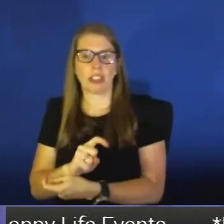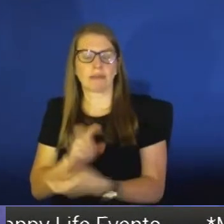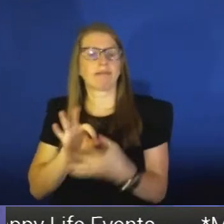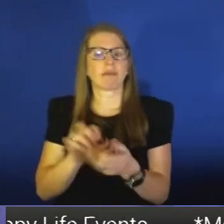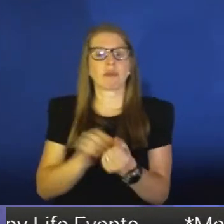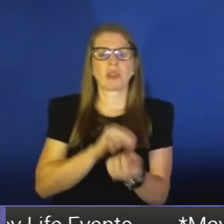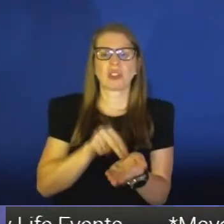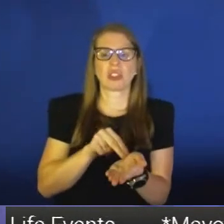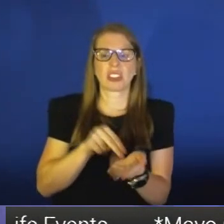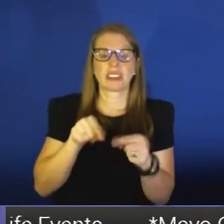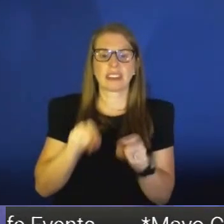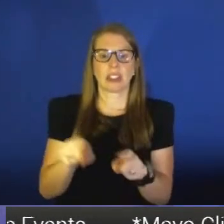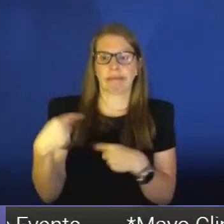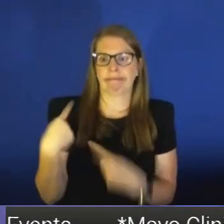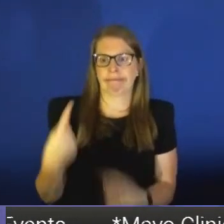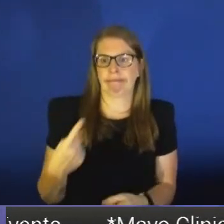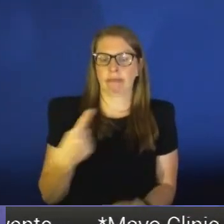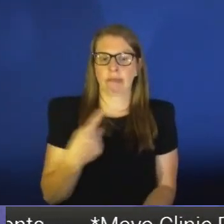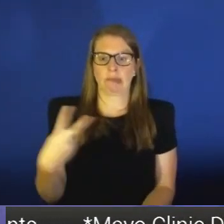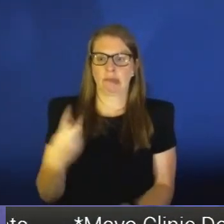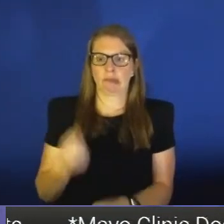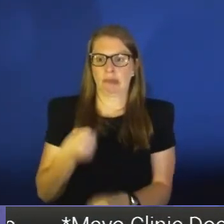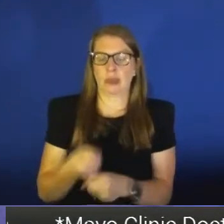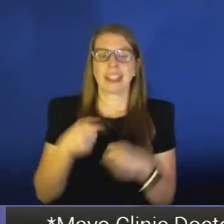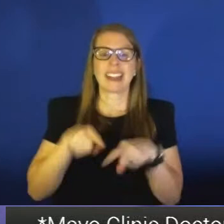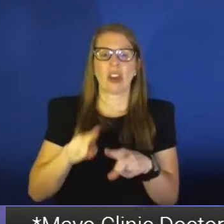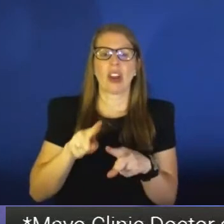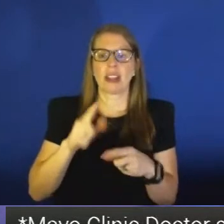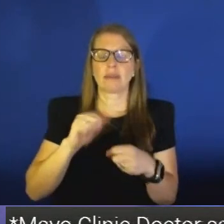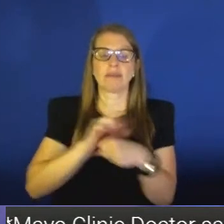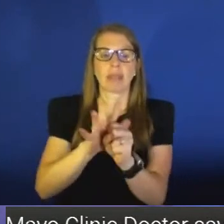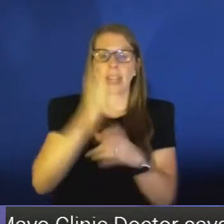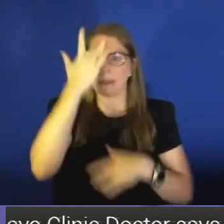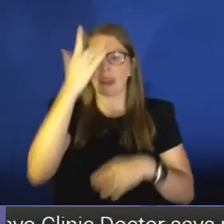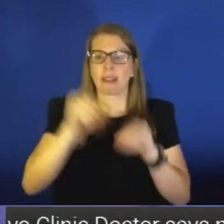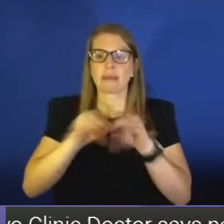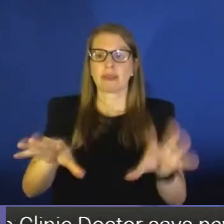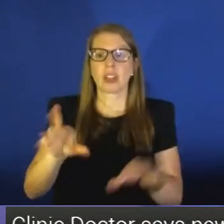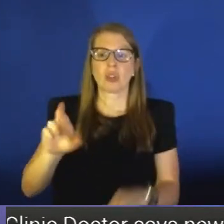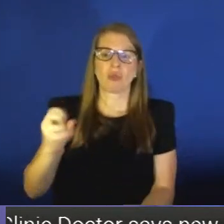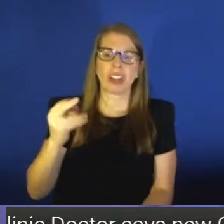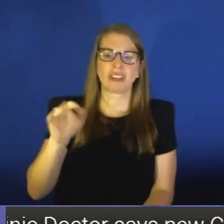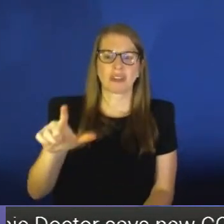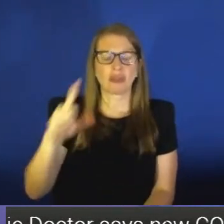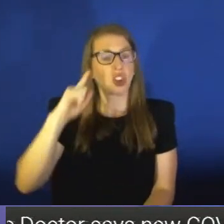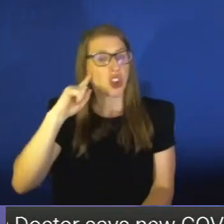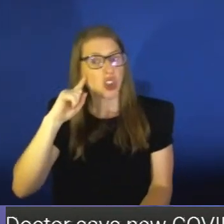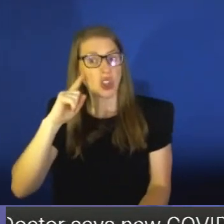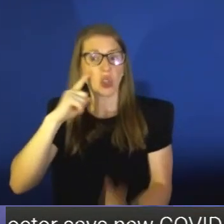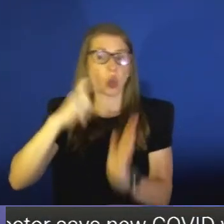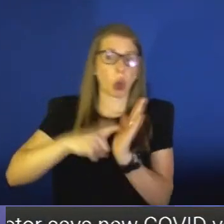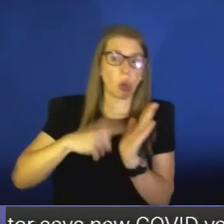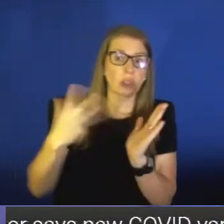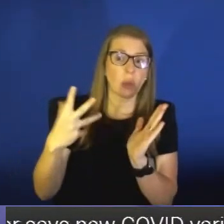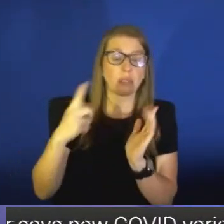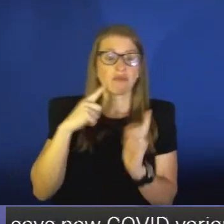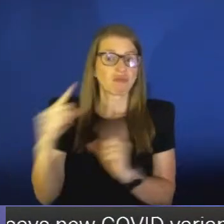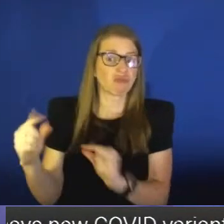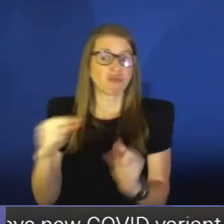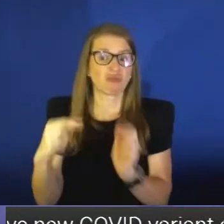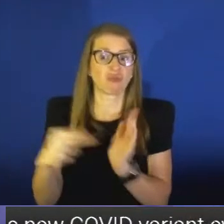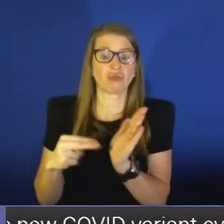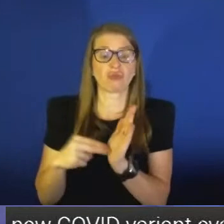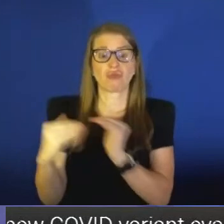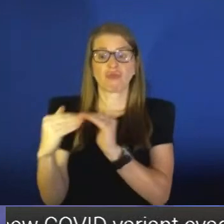this last couple years, during this pandemic? Rachel, what have you heard? What have you noticed? Heard from colleagues and nurses up there on the